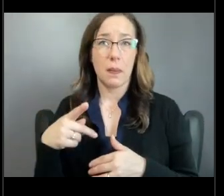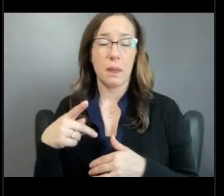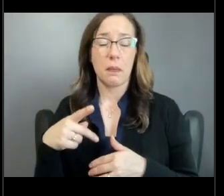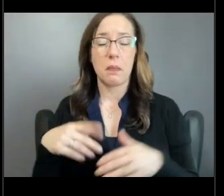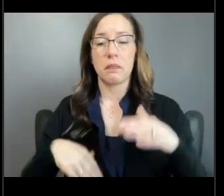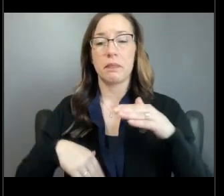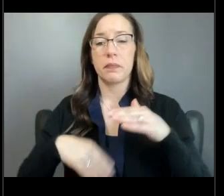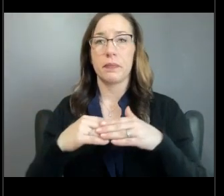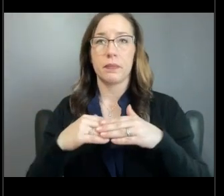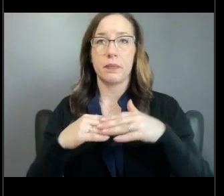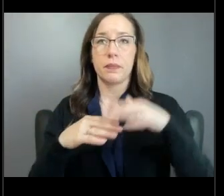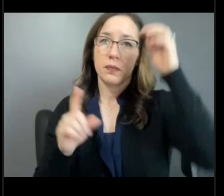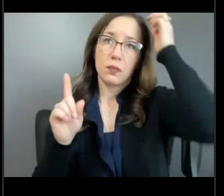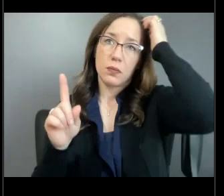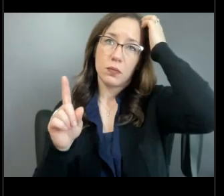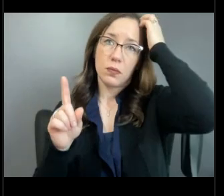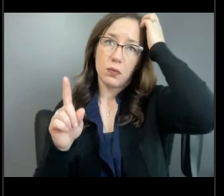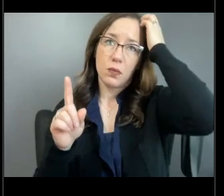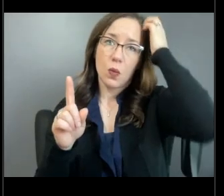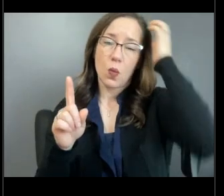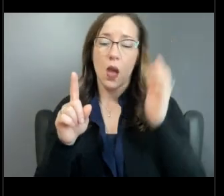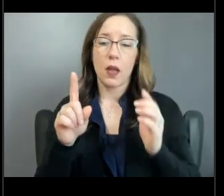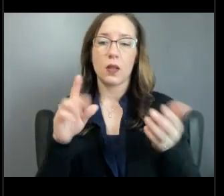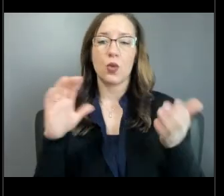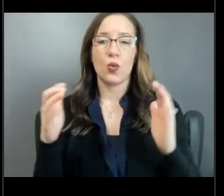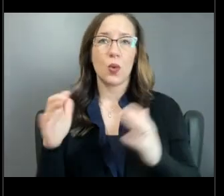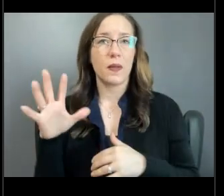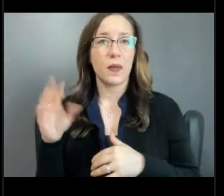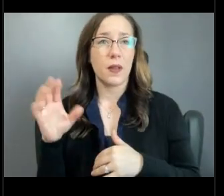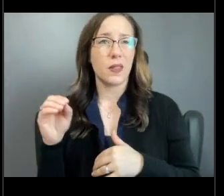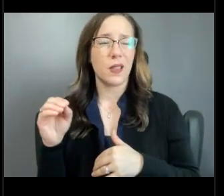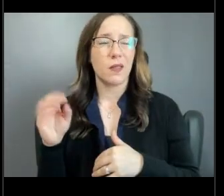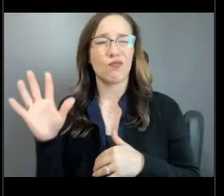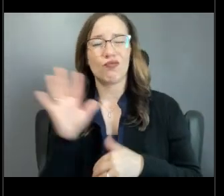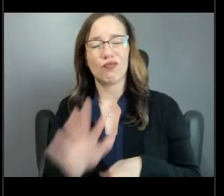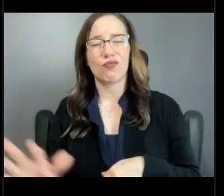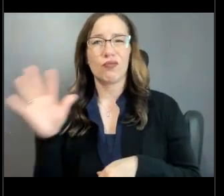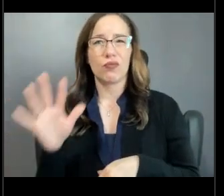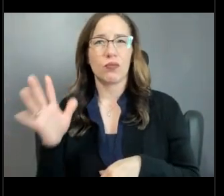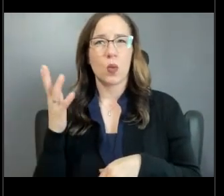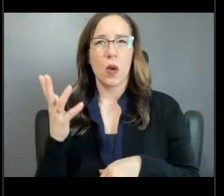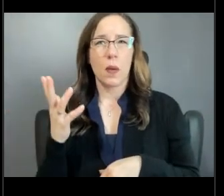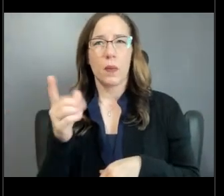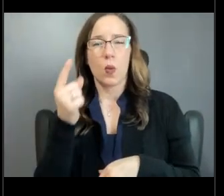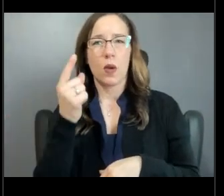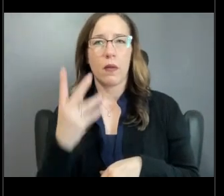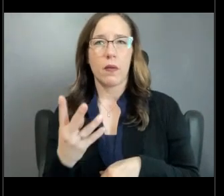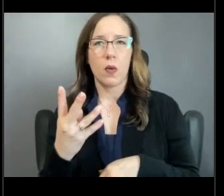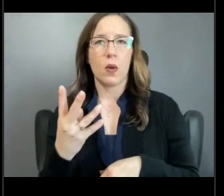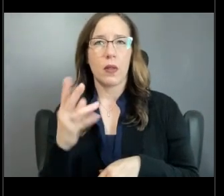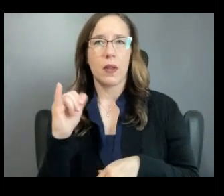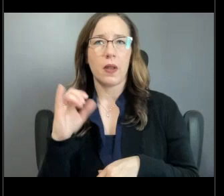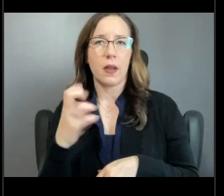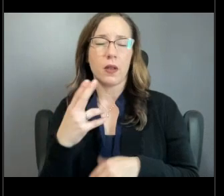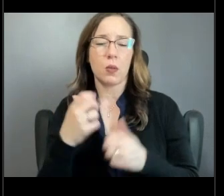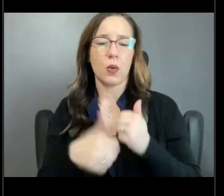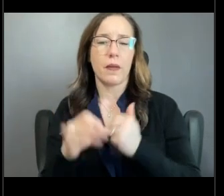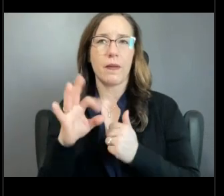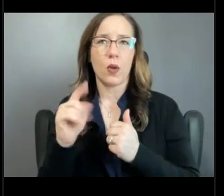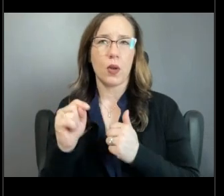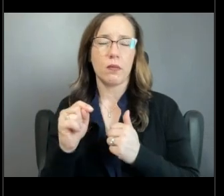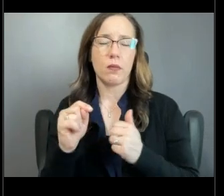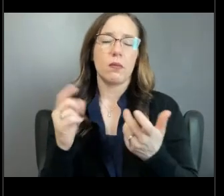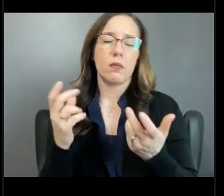exceed 1 to 50, which is approximately 1/4 inch per foot, or 1 to